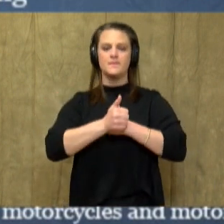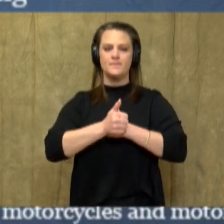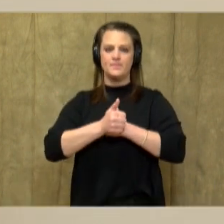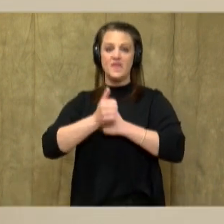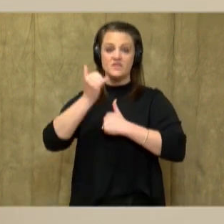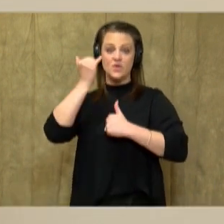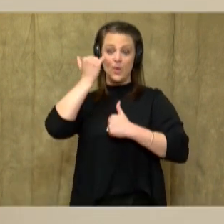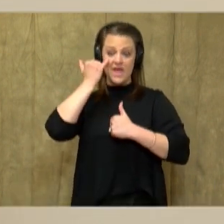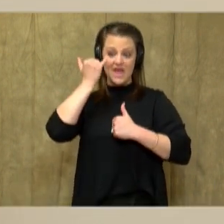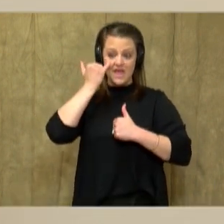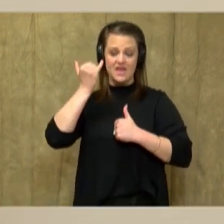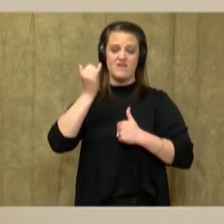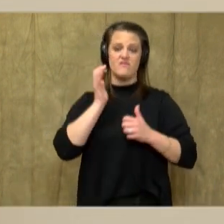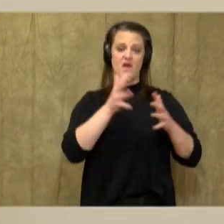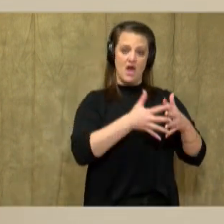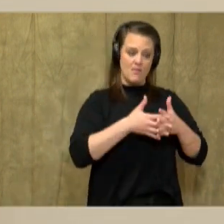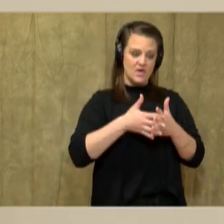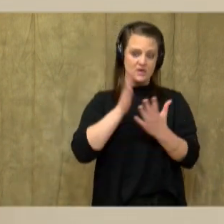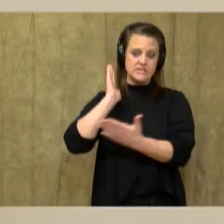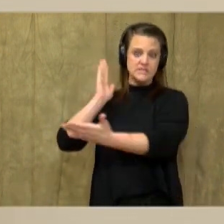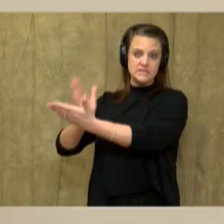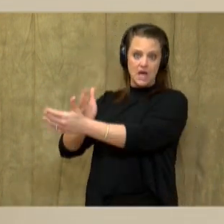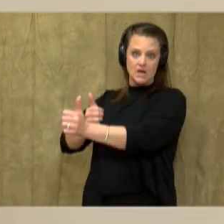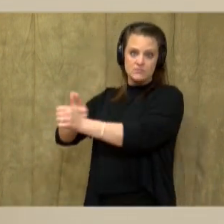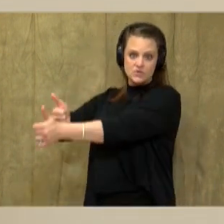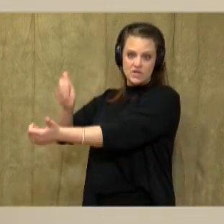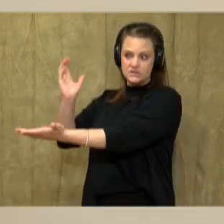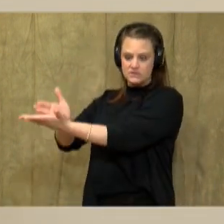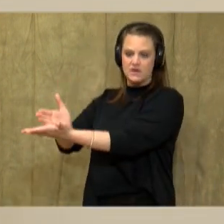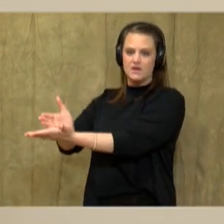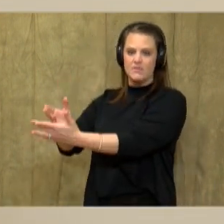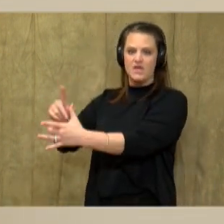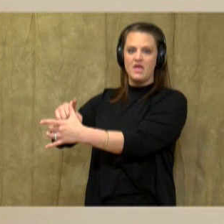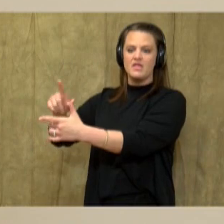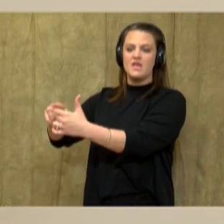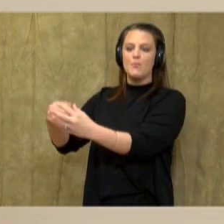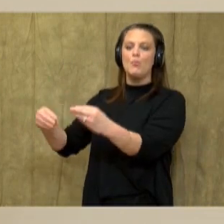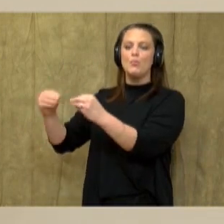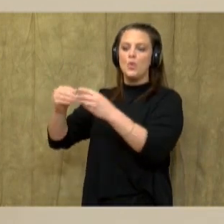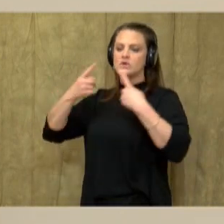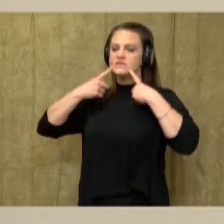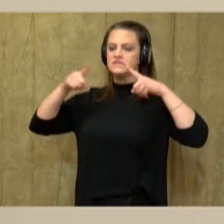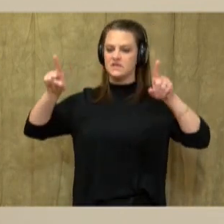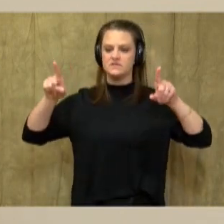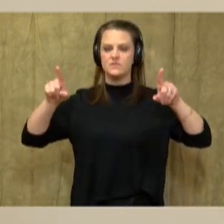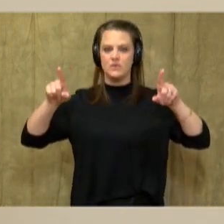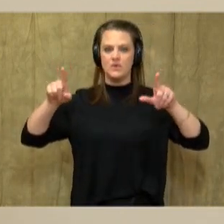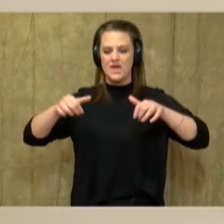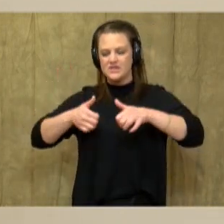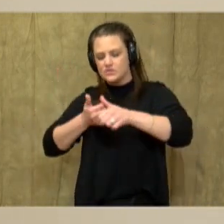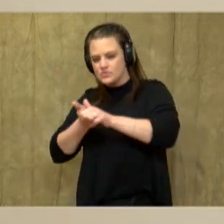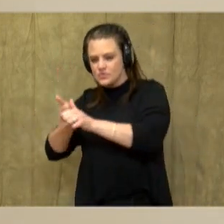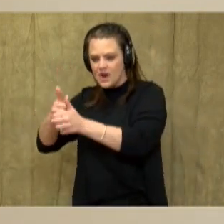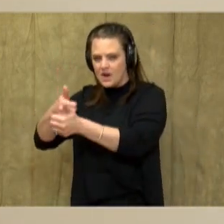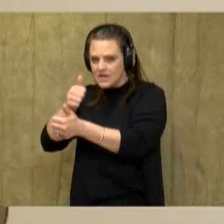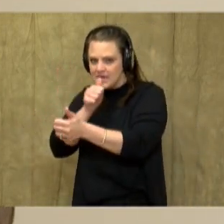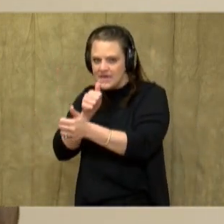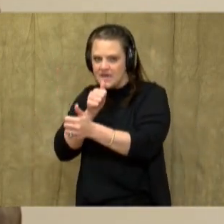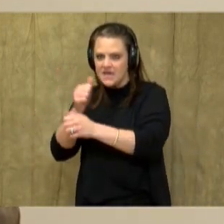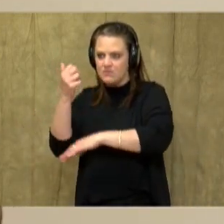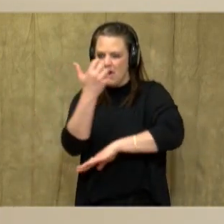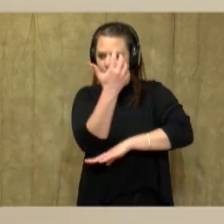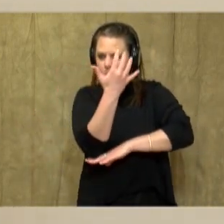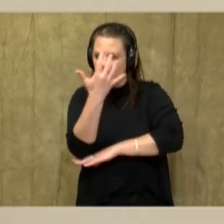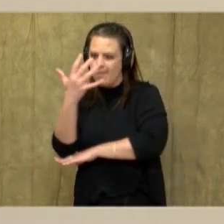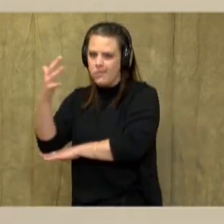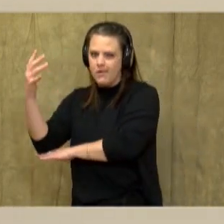Trail, then we're going to be far more successful in the war, but we were never able to do that. This is a trail hidden in the jungles of Vietnam, and